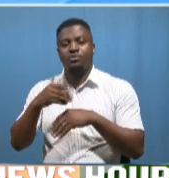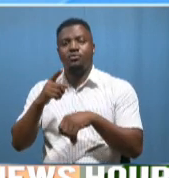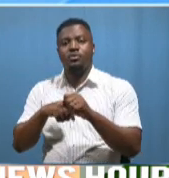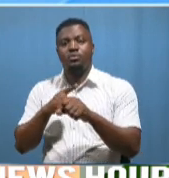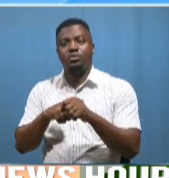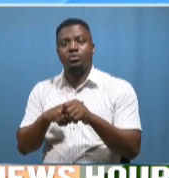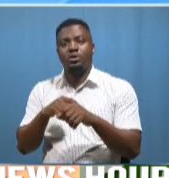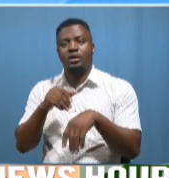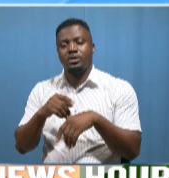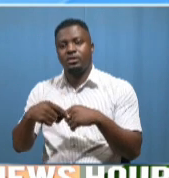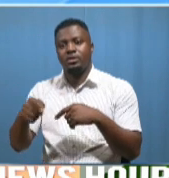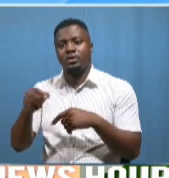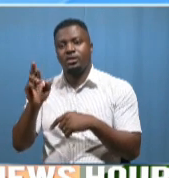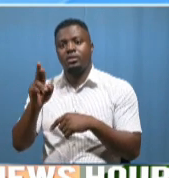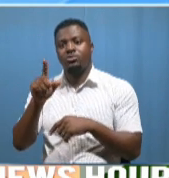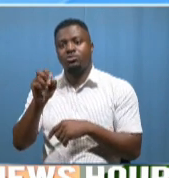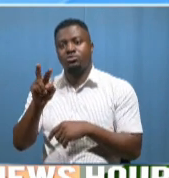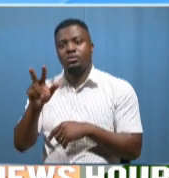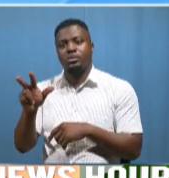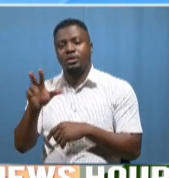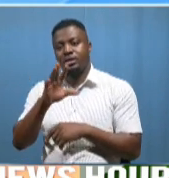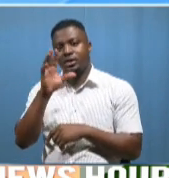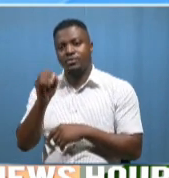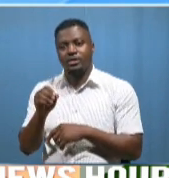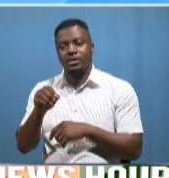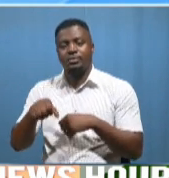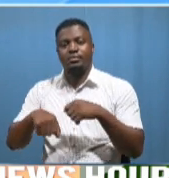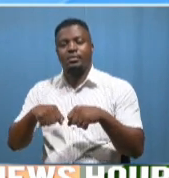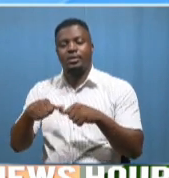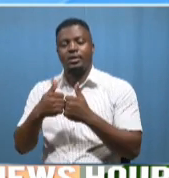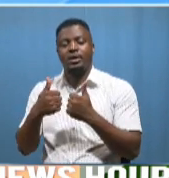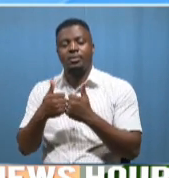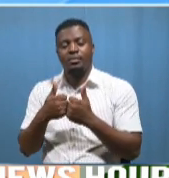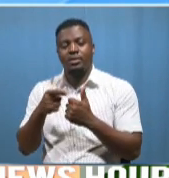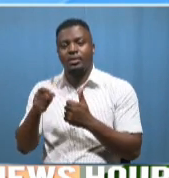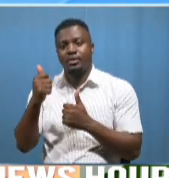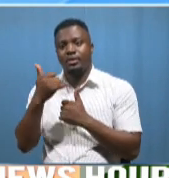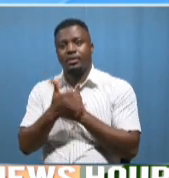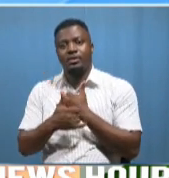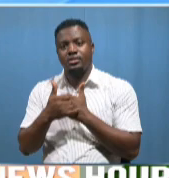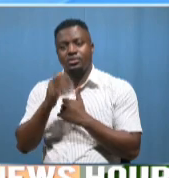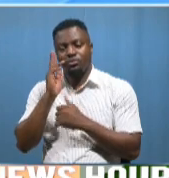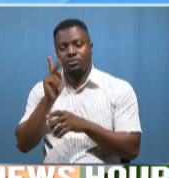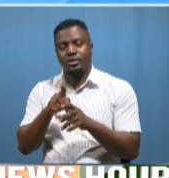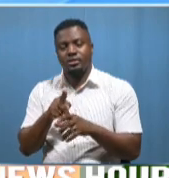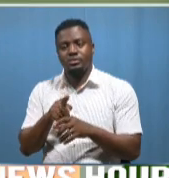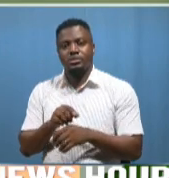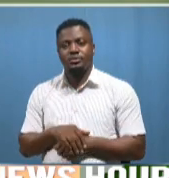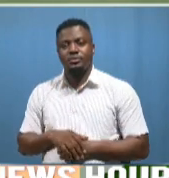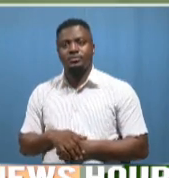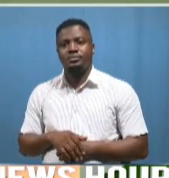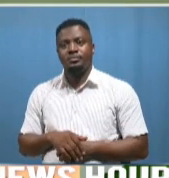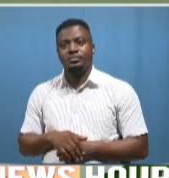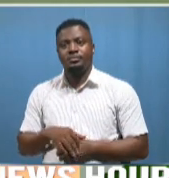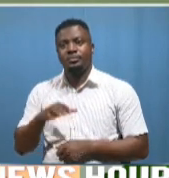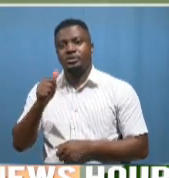event at the upcoming Accra 2023 African Paralympic Games. 10 countries will participate.